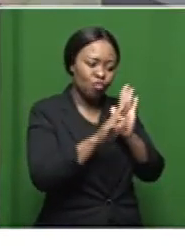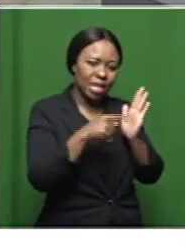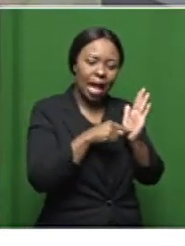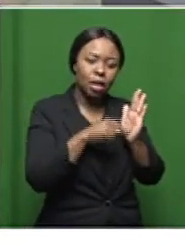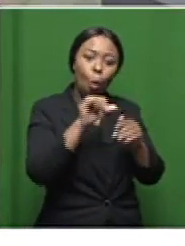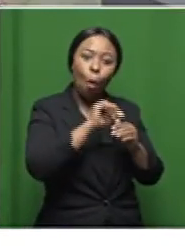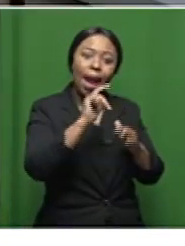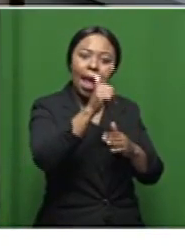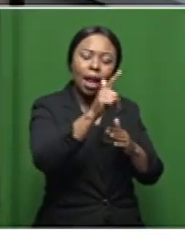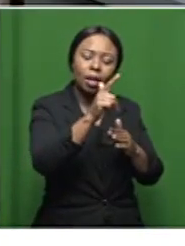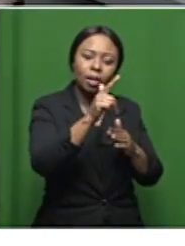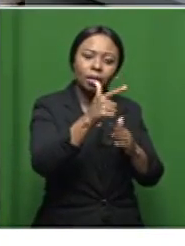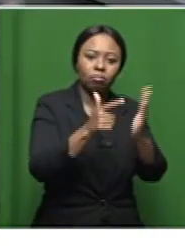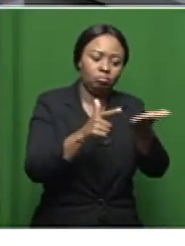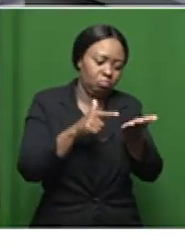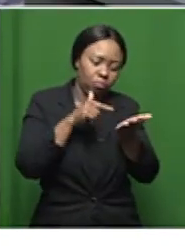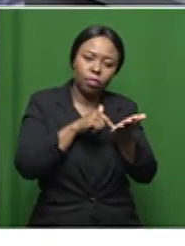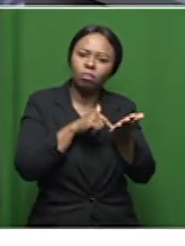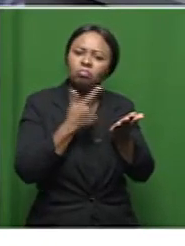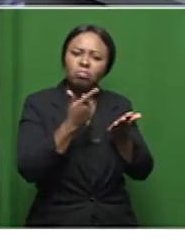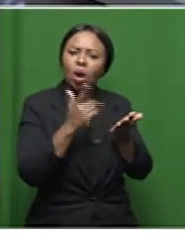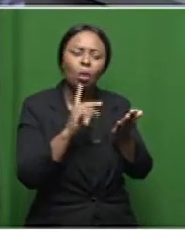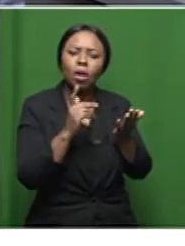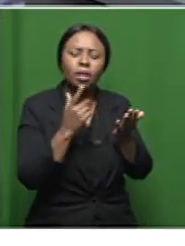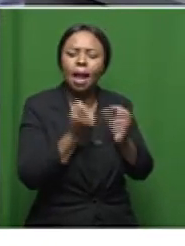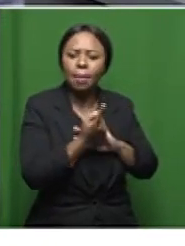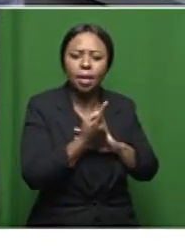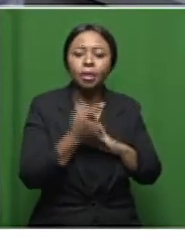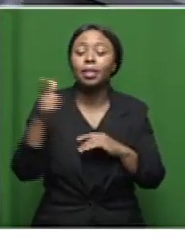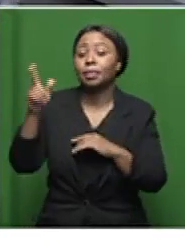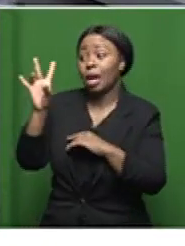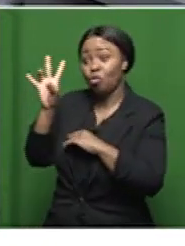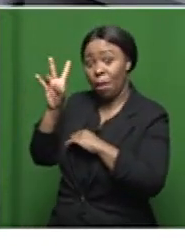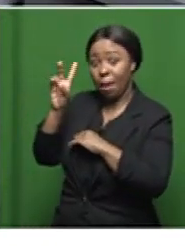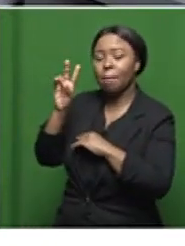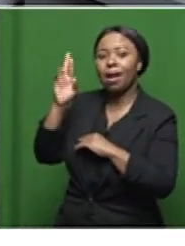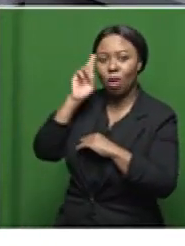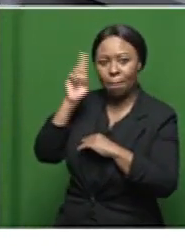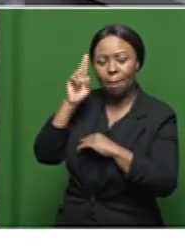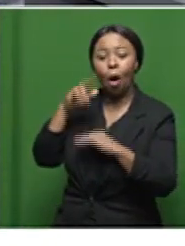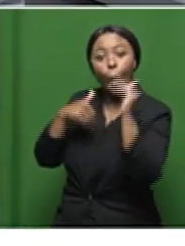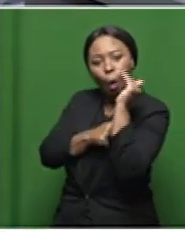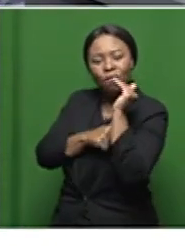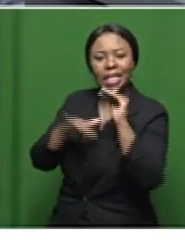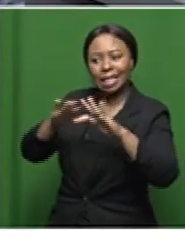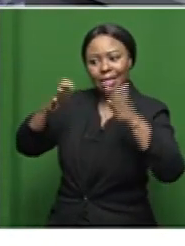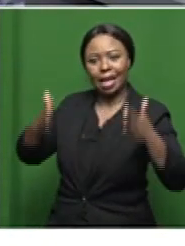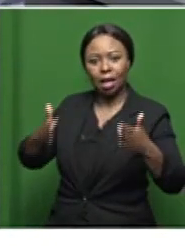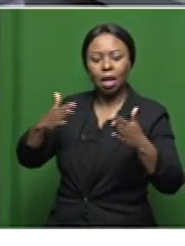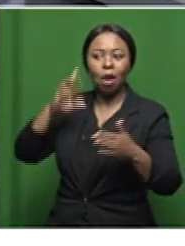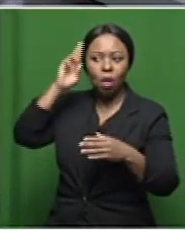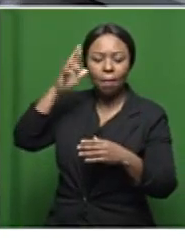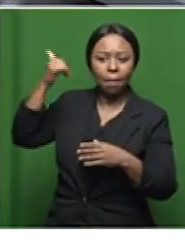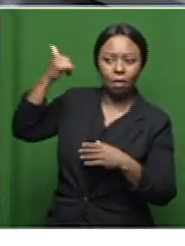week later. It was on a Wednesday, I remember very well. I was in the office at my desk, and I remember getting a call from